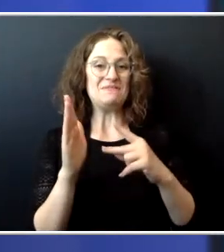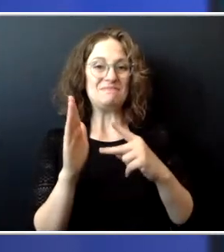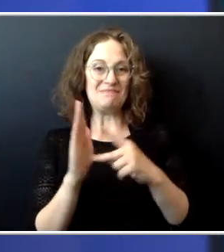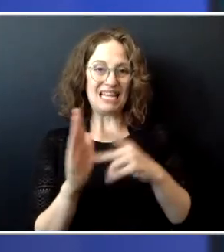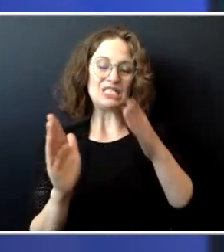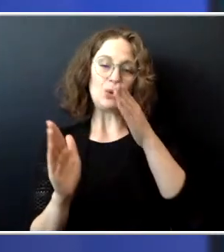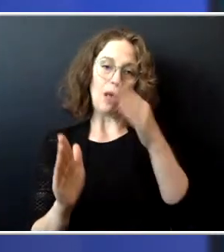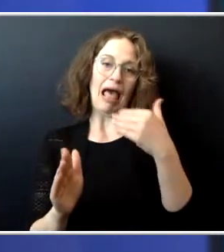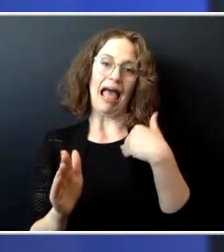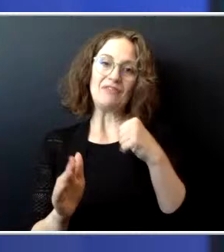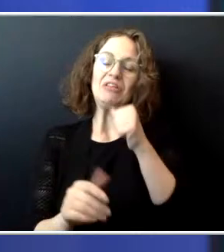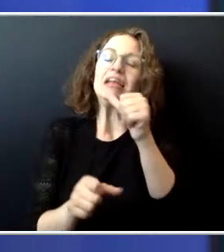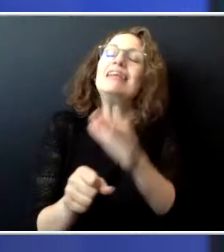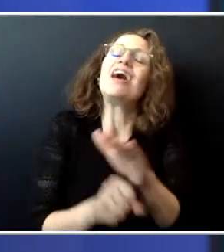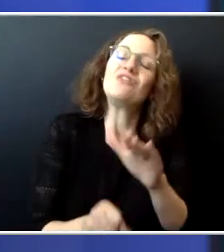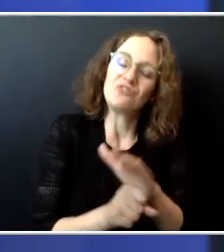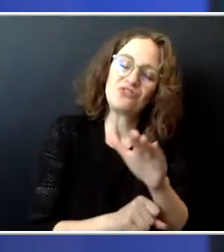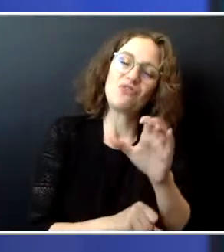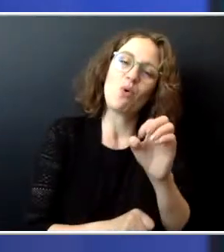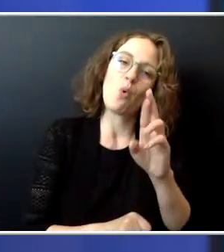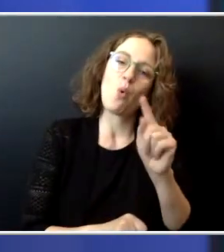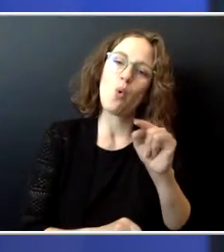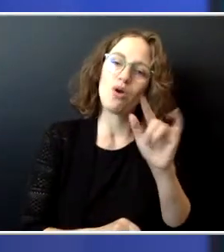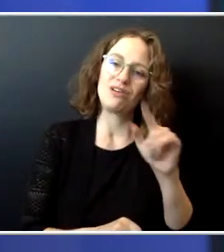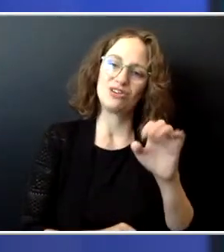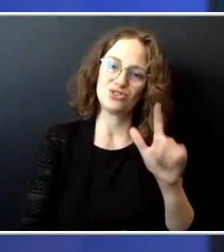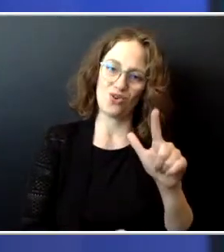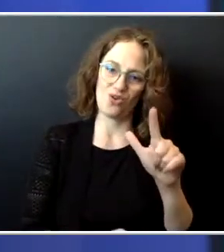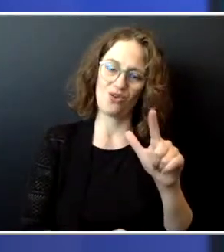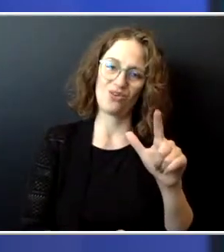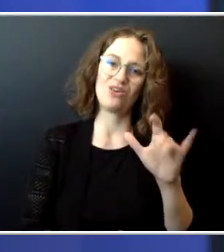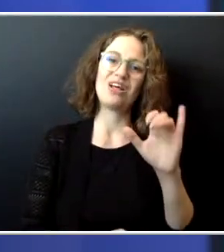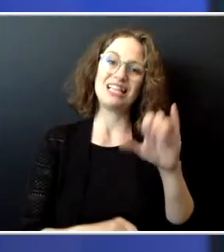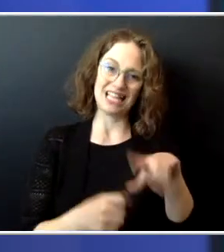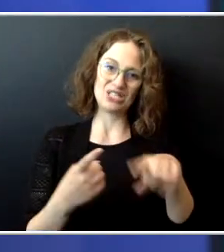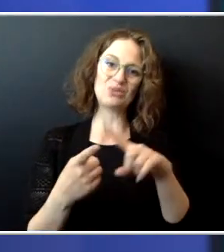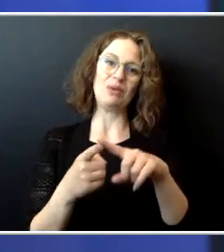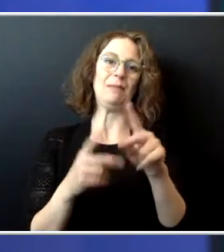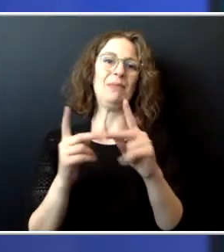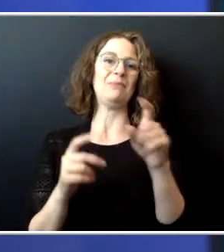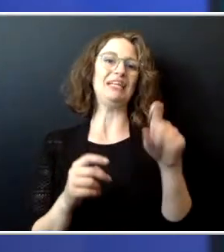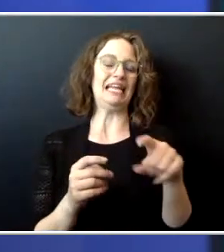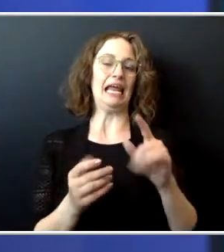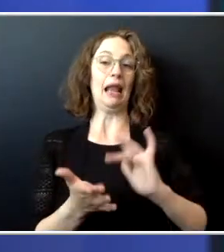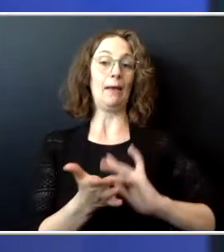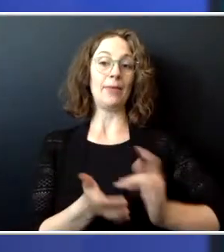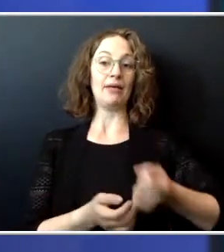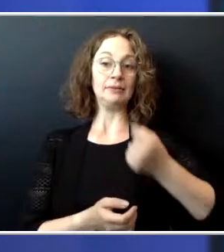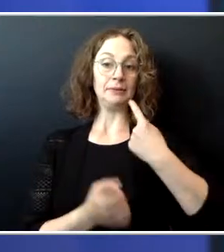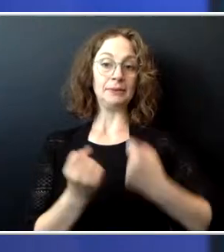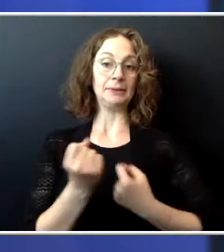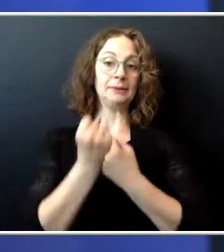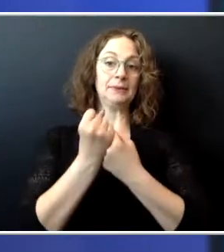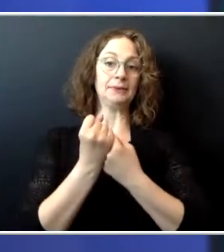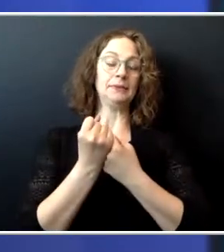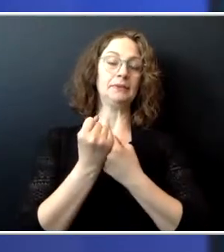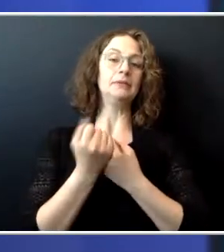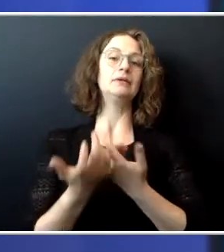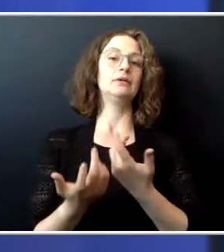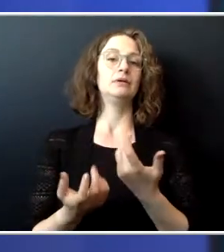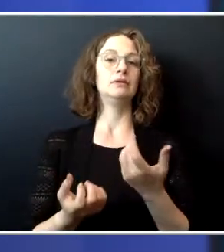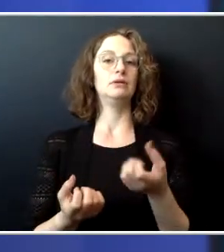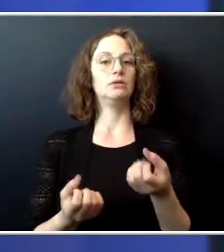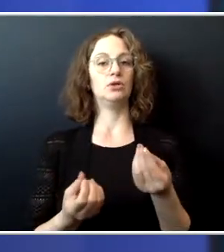And that is when people need supplemental pills. So, we have the pills that we use is either hydrocortisone